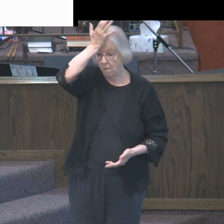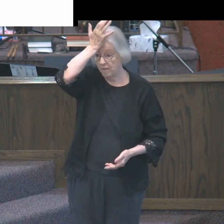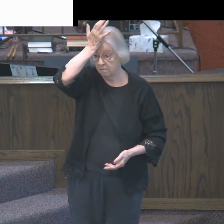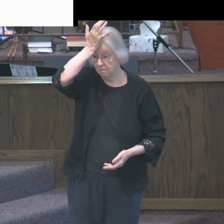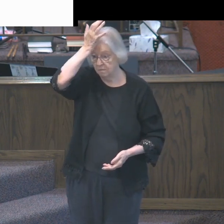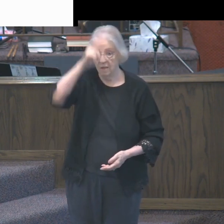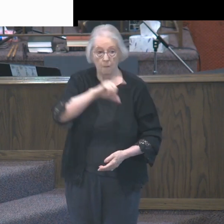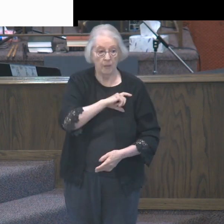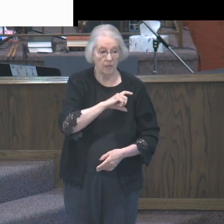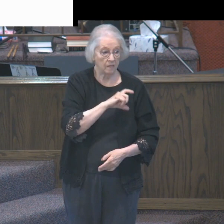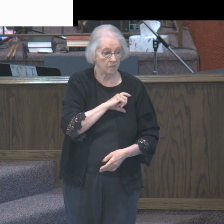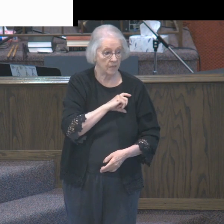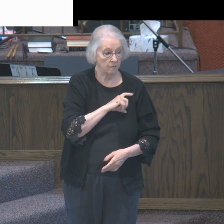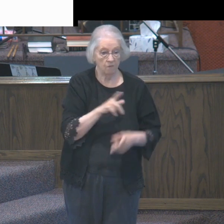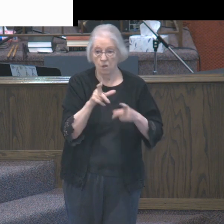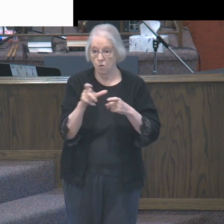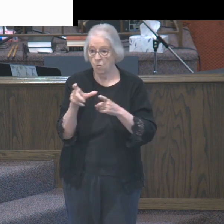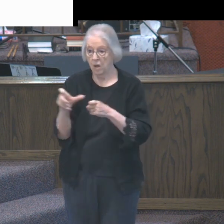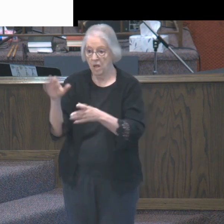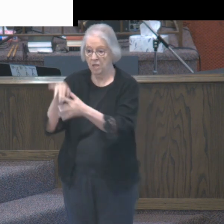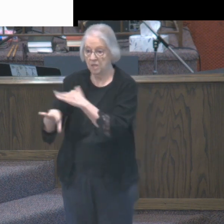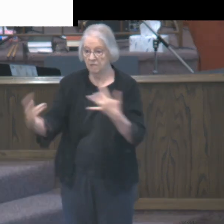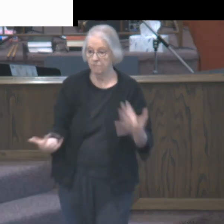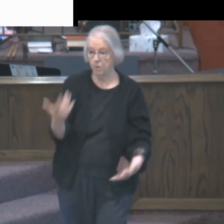sent his only Son.